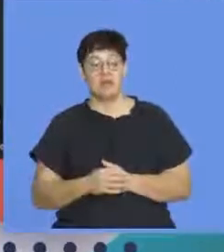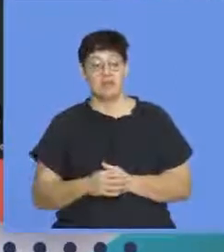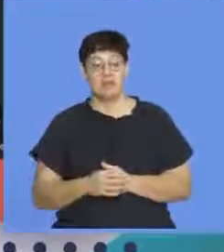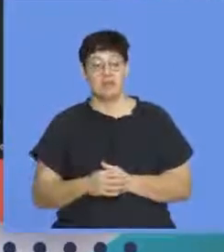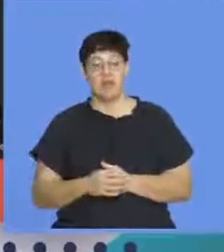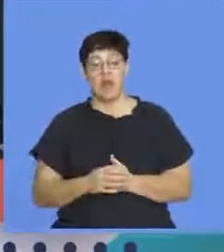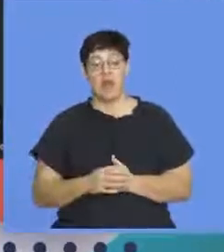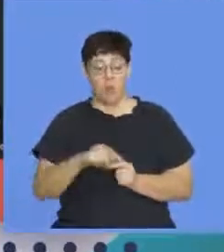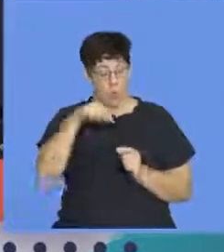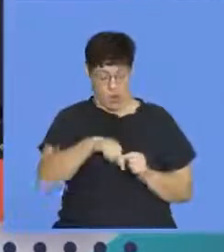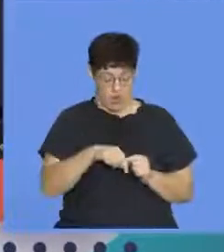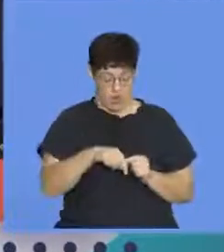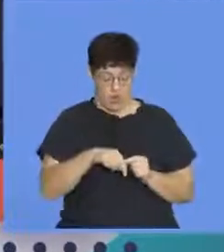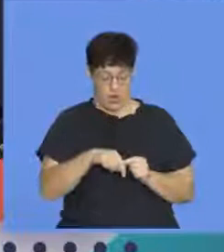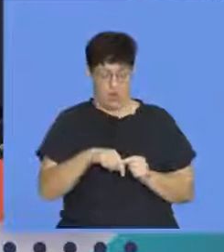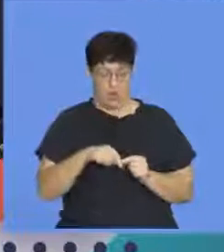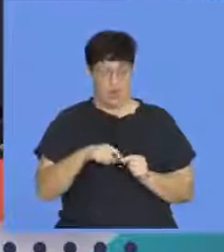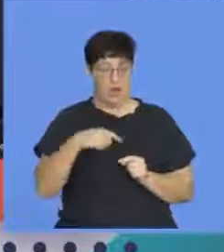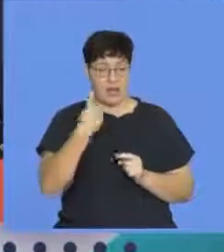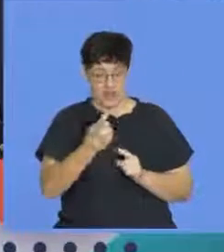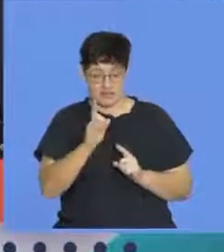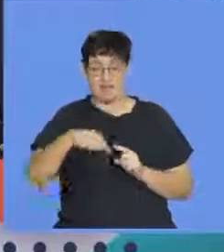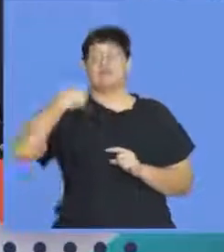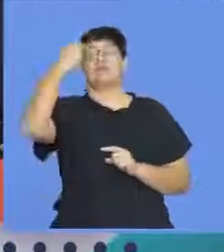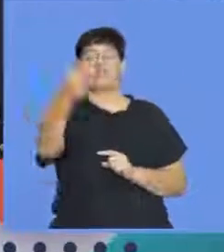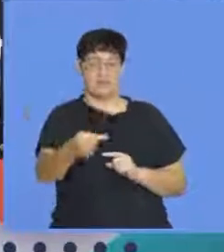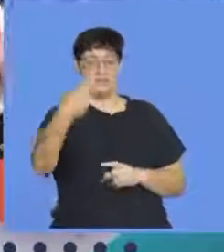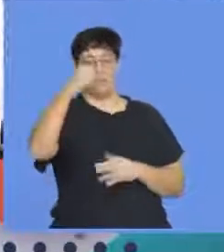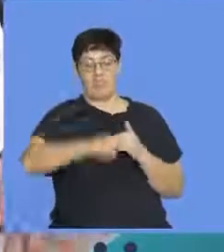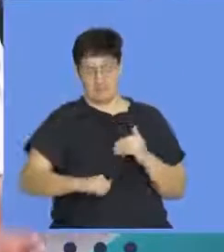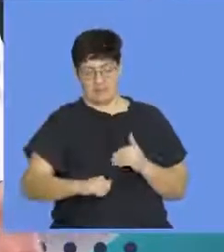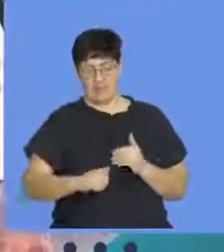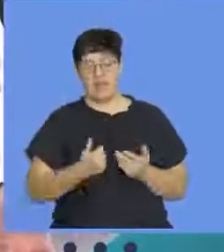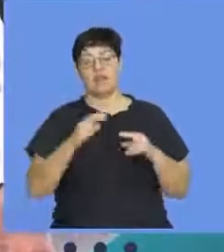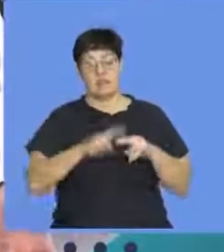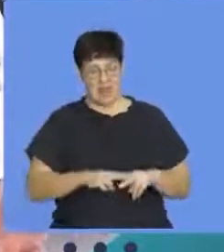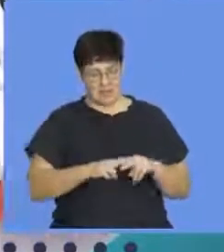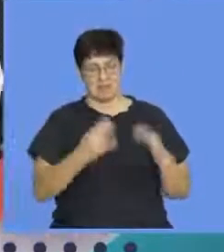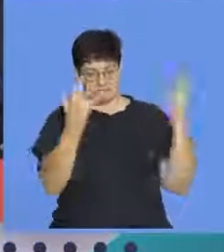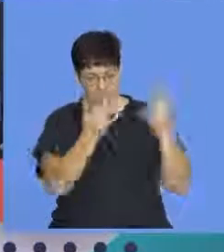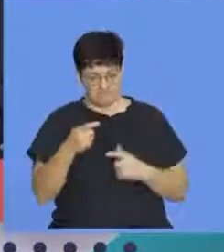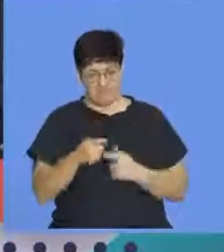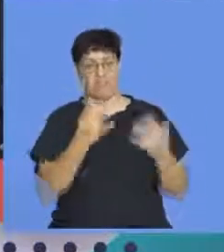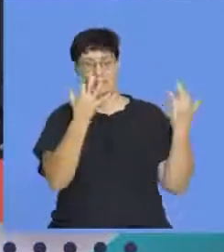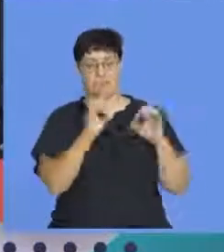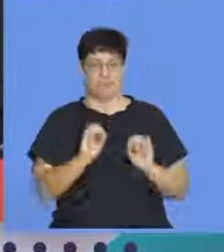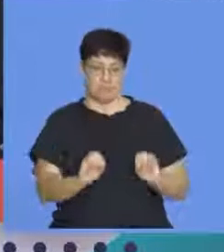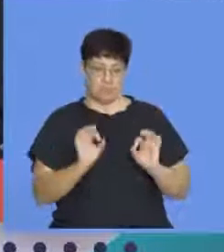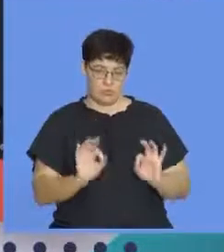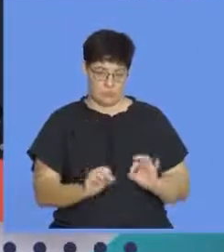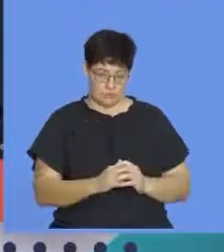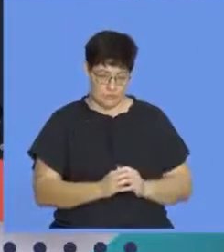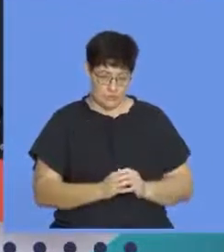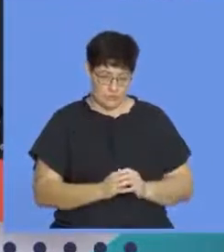after, and therefore you then make the calculation dependent on your calculations. So clearly you can see